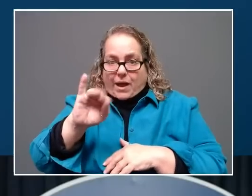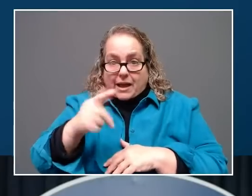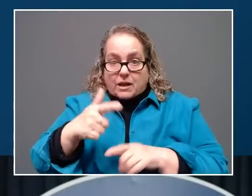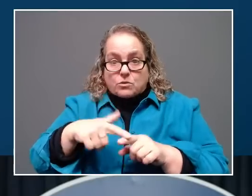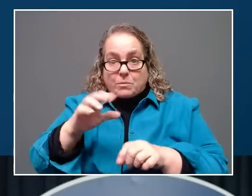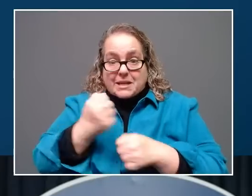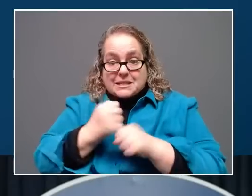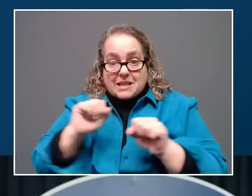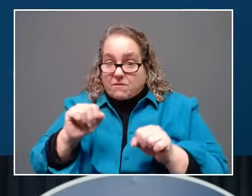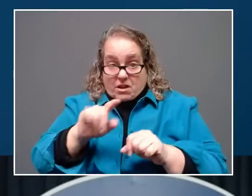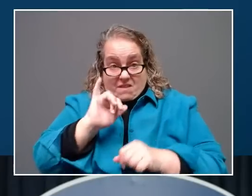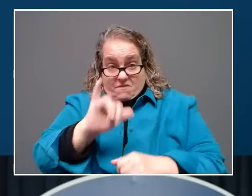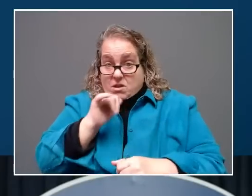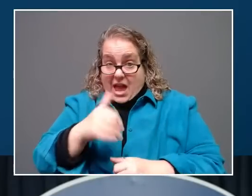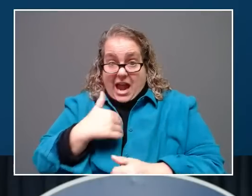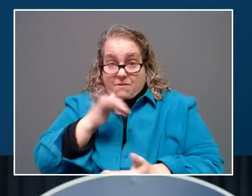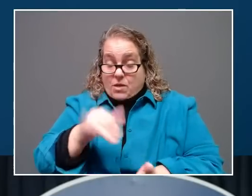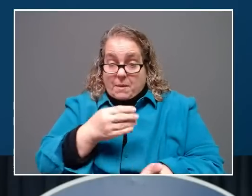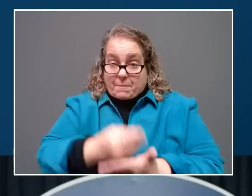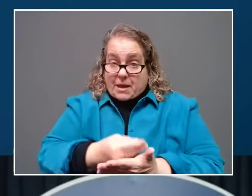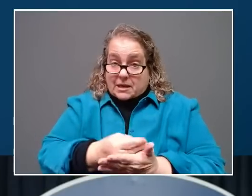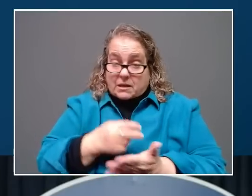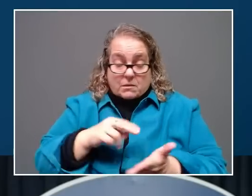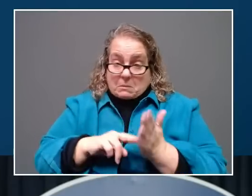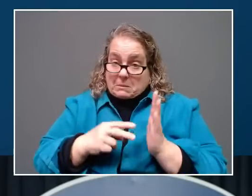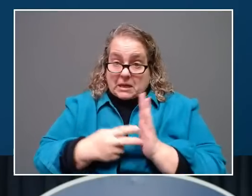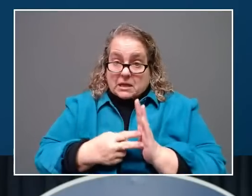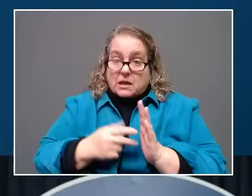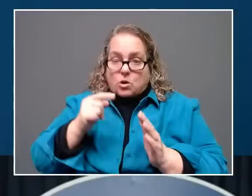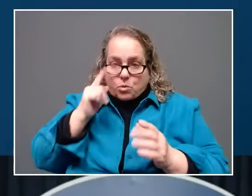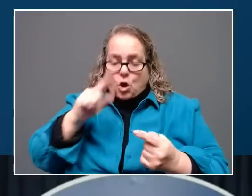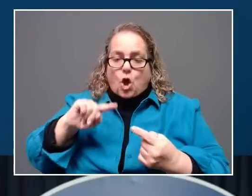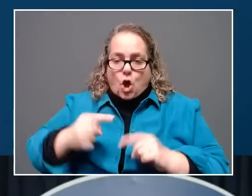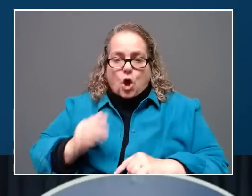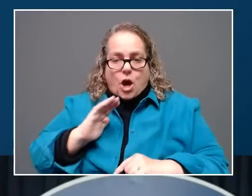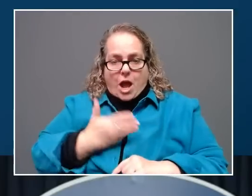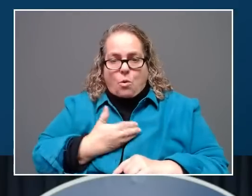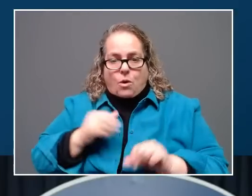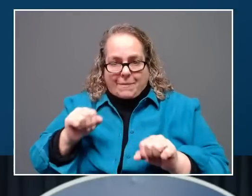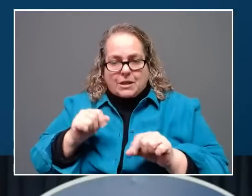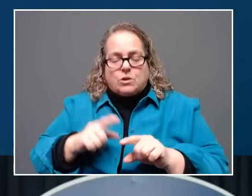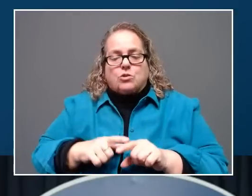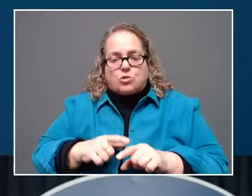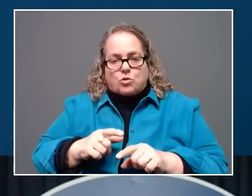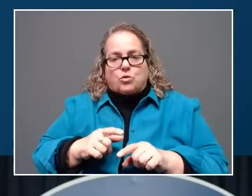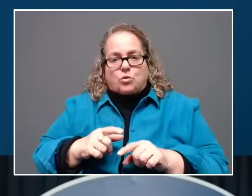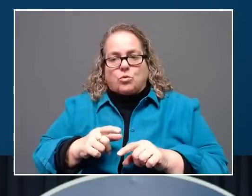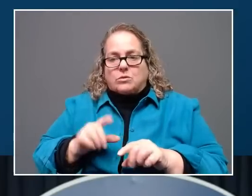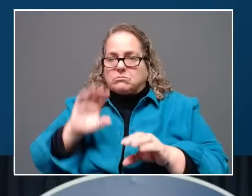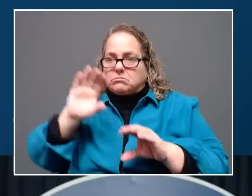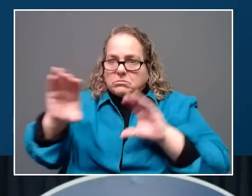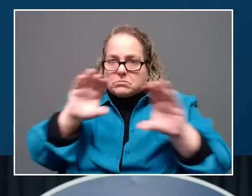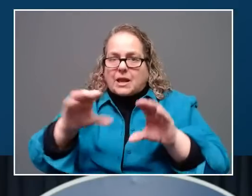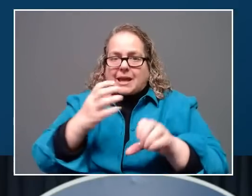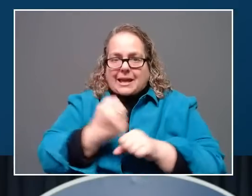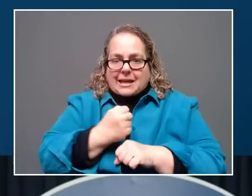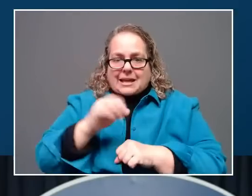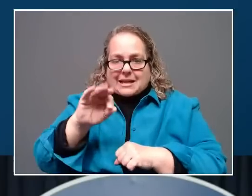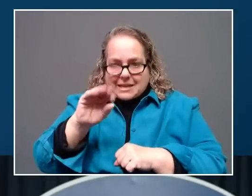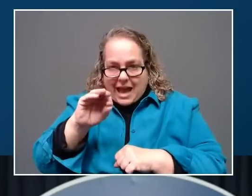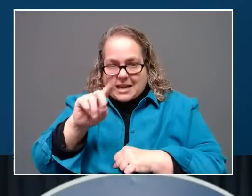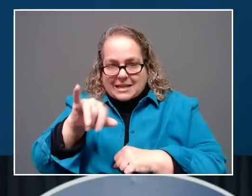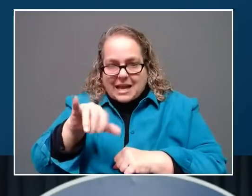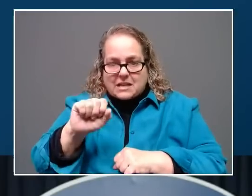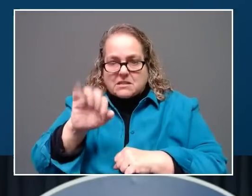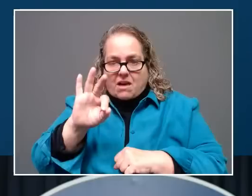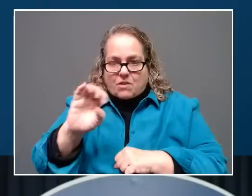dollars would hurt our ability to stock the 90-day PPE emergency supply we have.